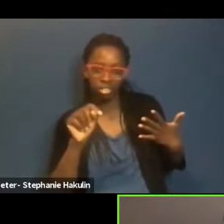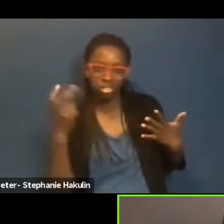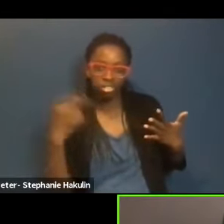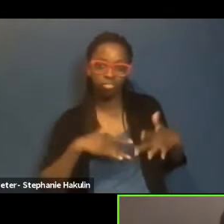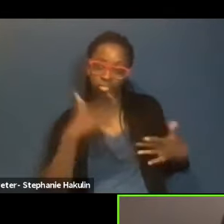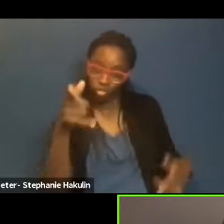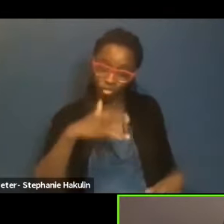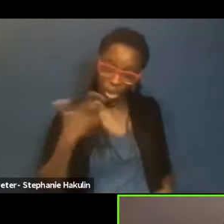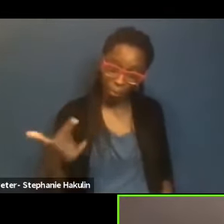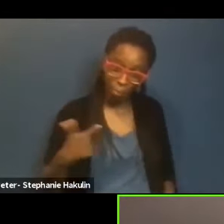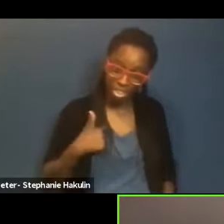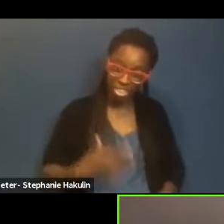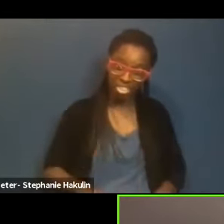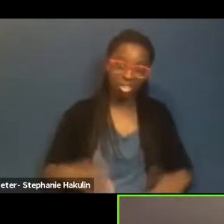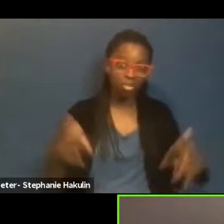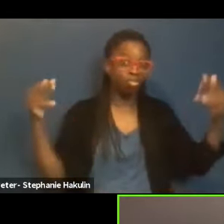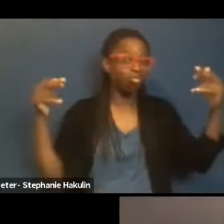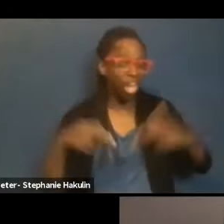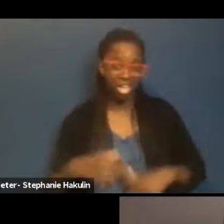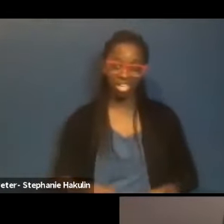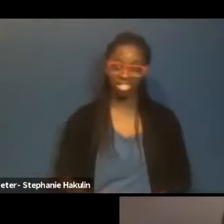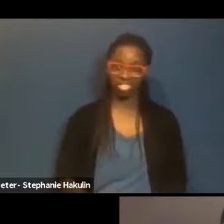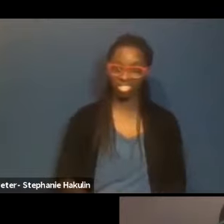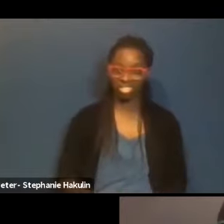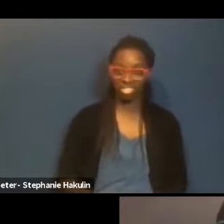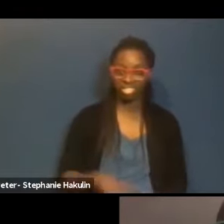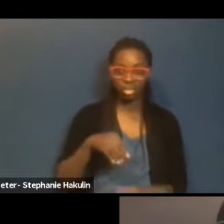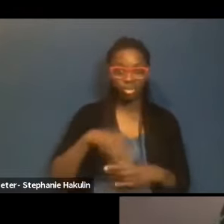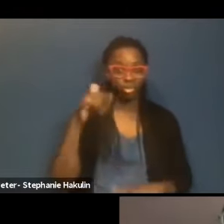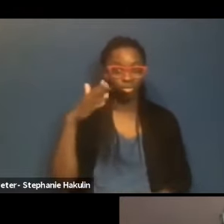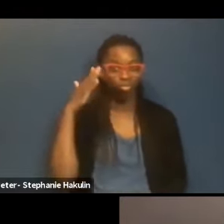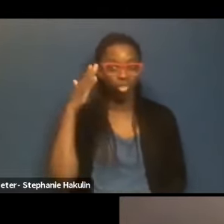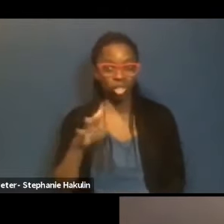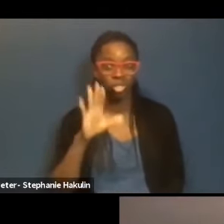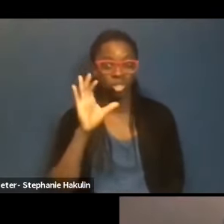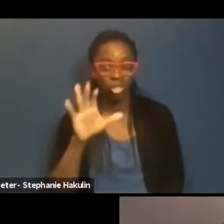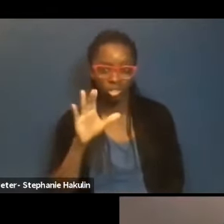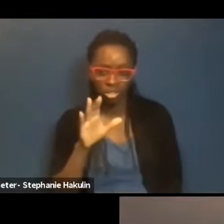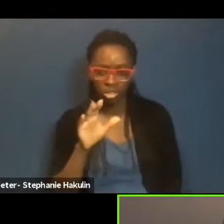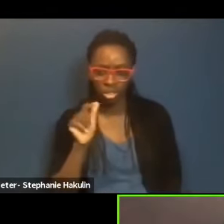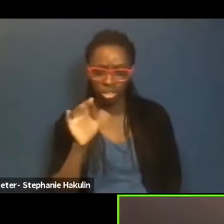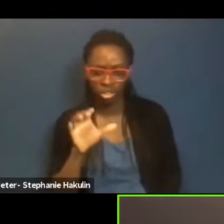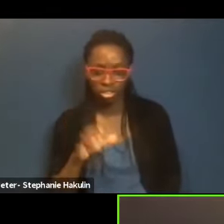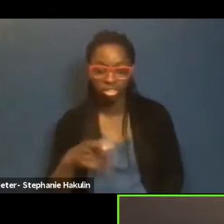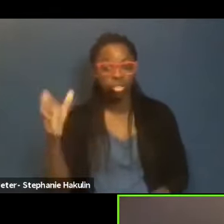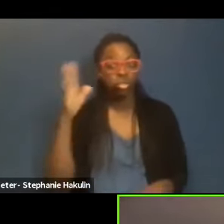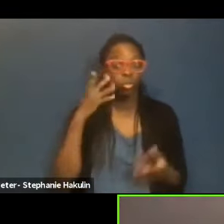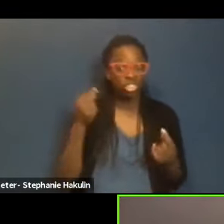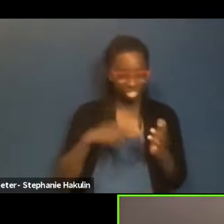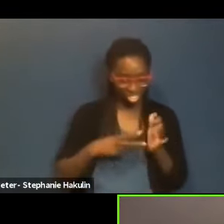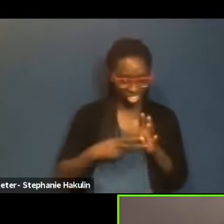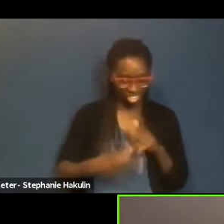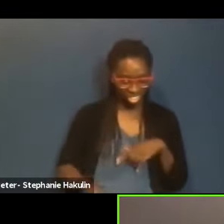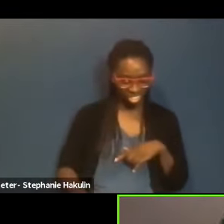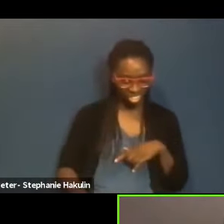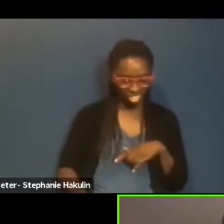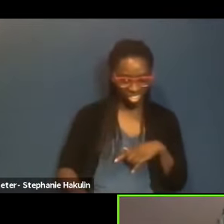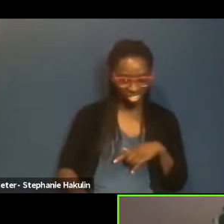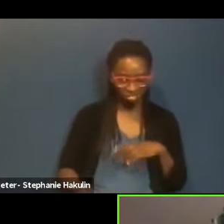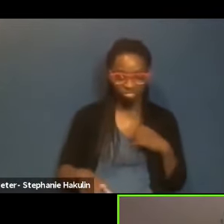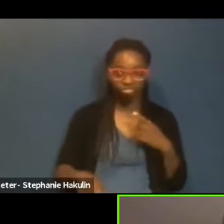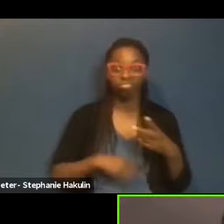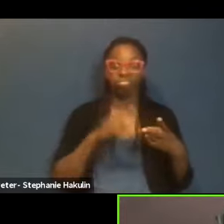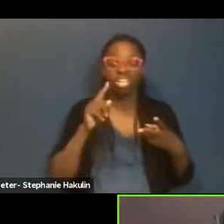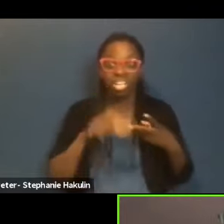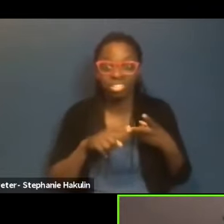that future classic. You know what I mean? And then just the poem. The form